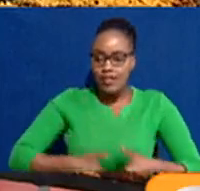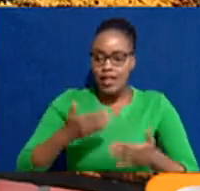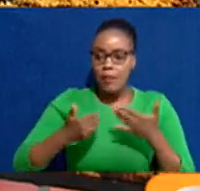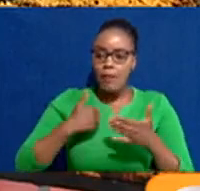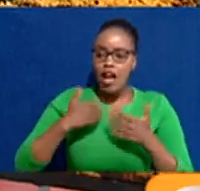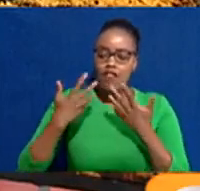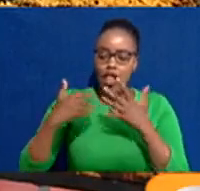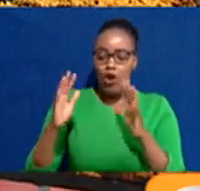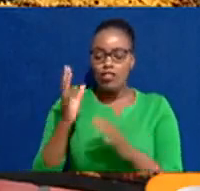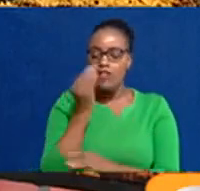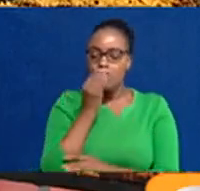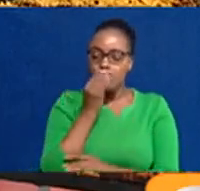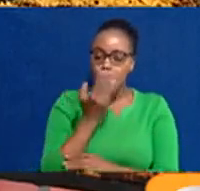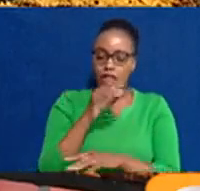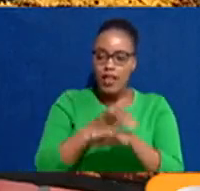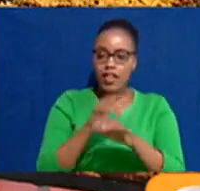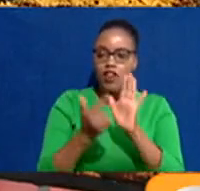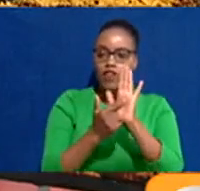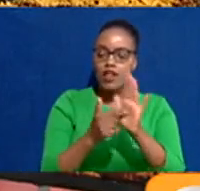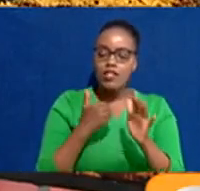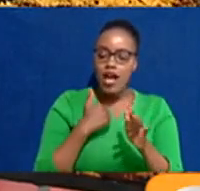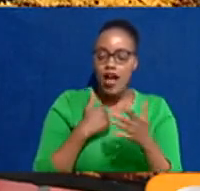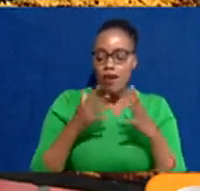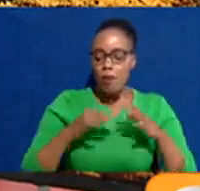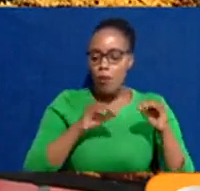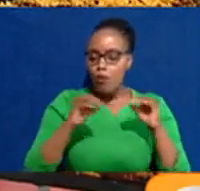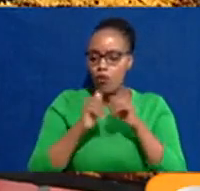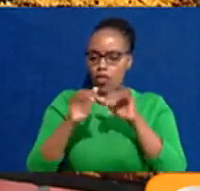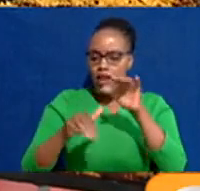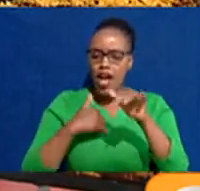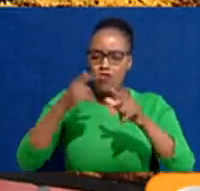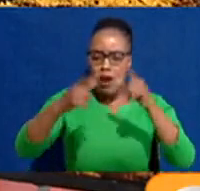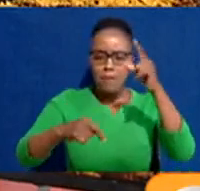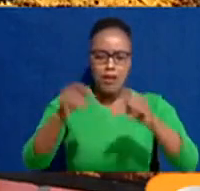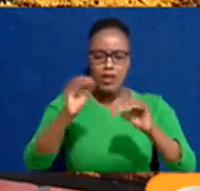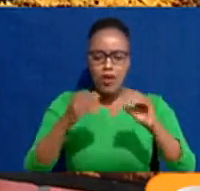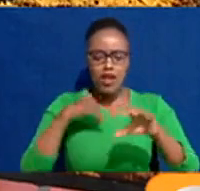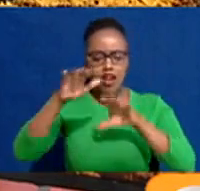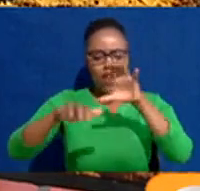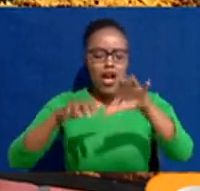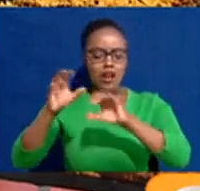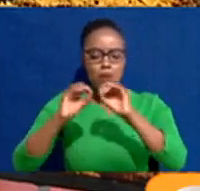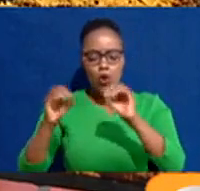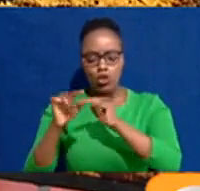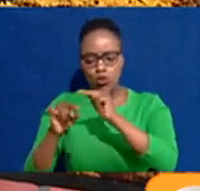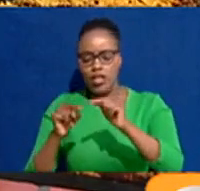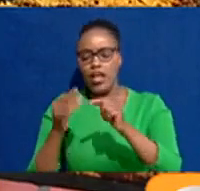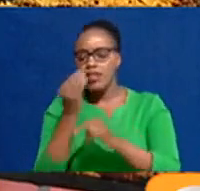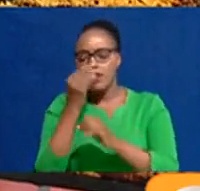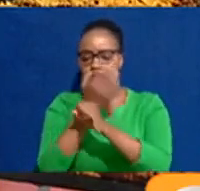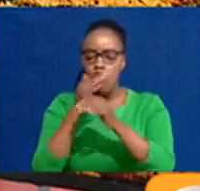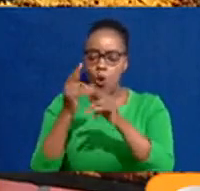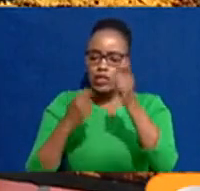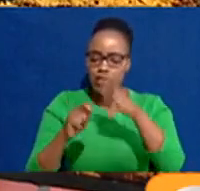have lost their source of food. So, for instance, it could be pastoralists who do not have milk, who don't have animals for meat, or who can't even sell